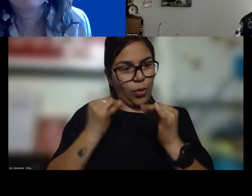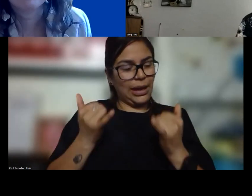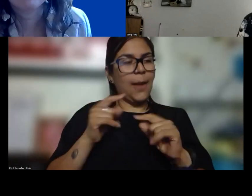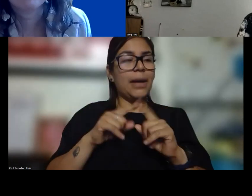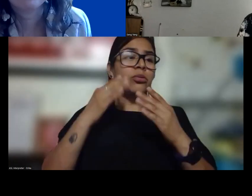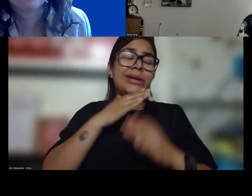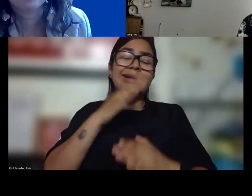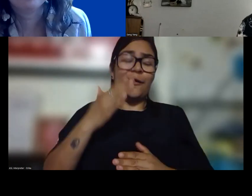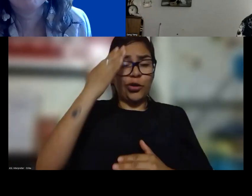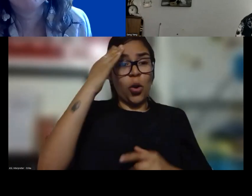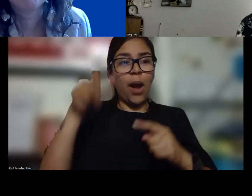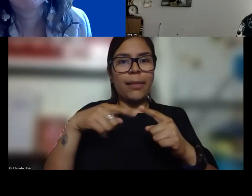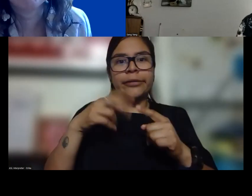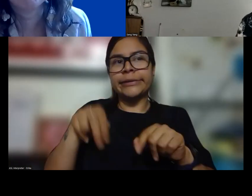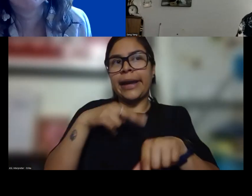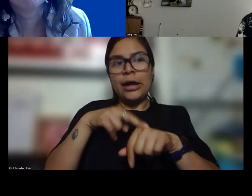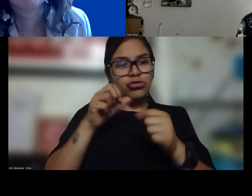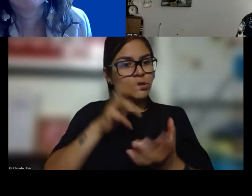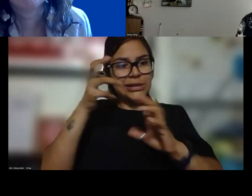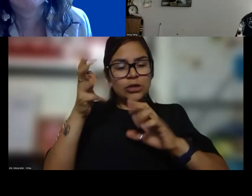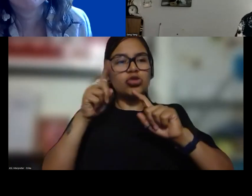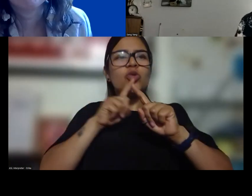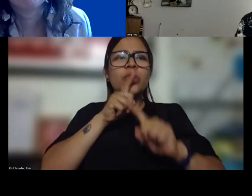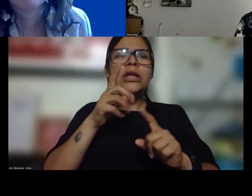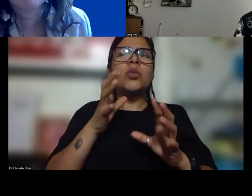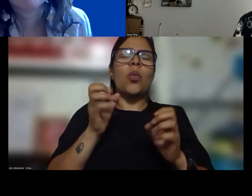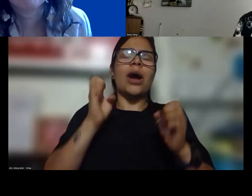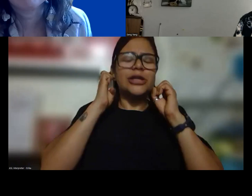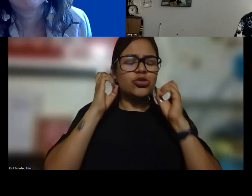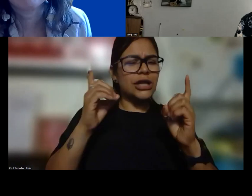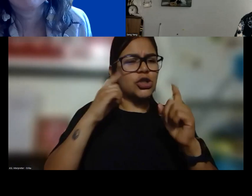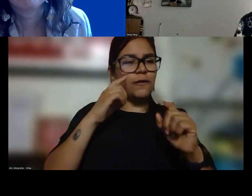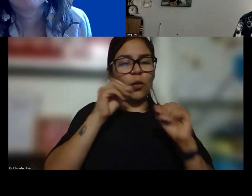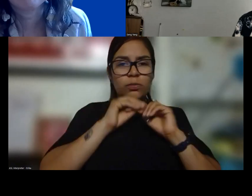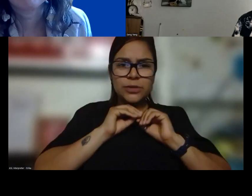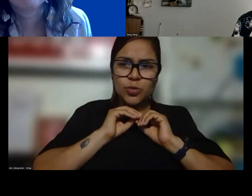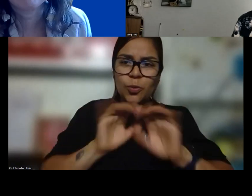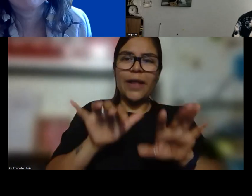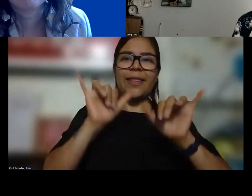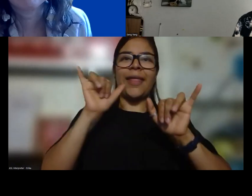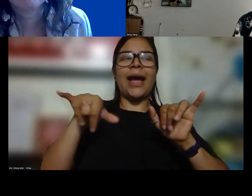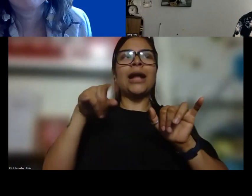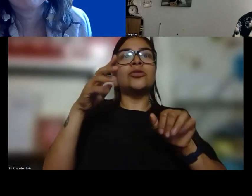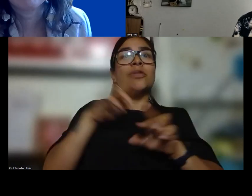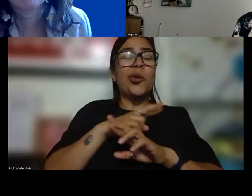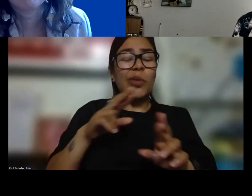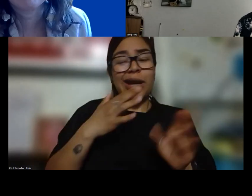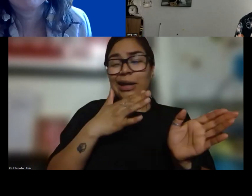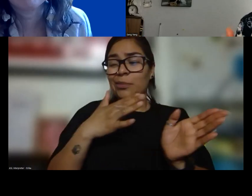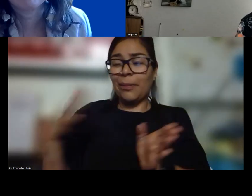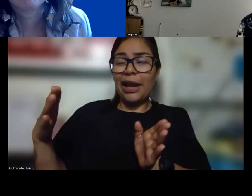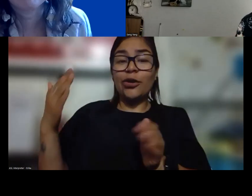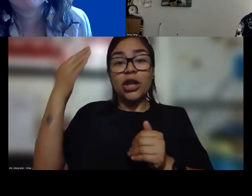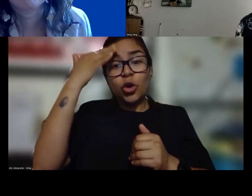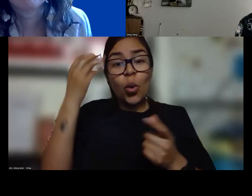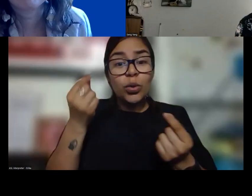knows, right? So yeah, we do need some more education to the elderly, especially for this elderly, to ensure that. And also